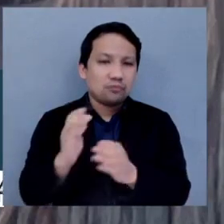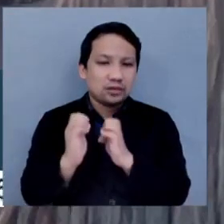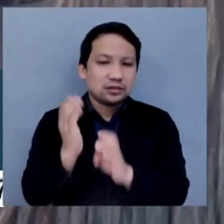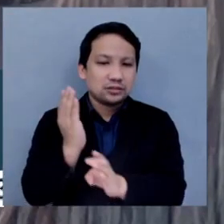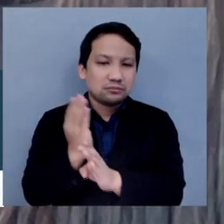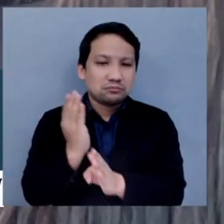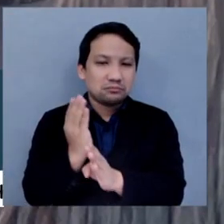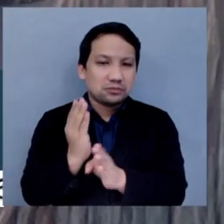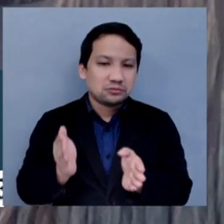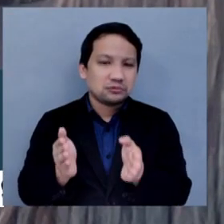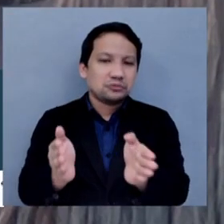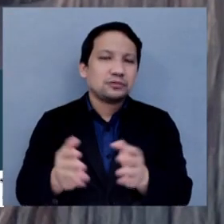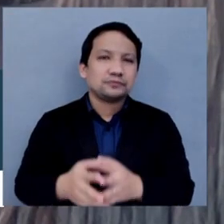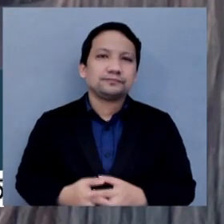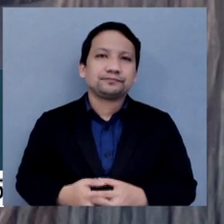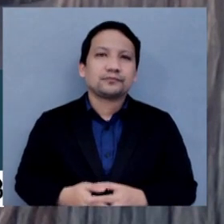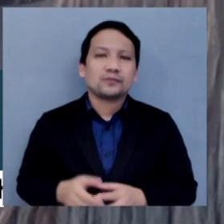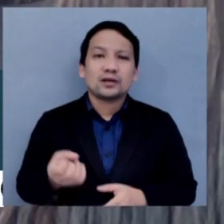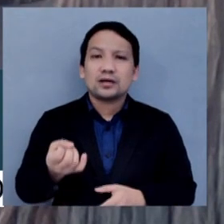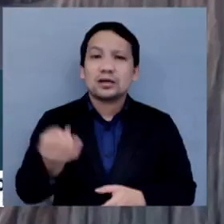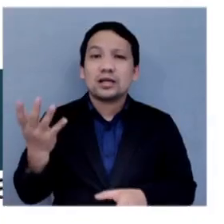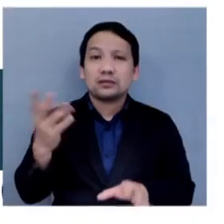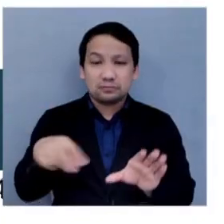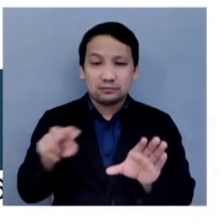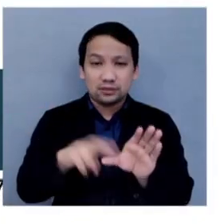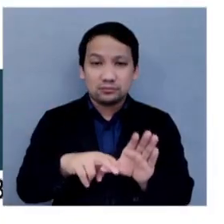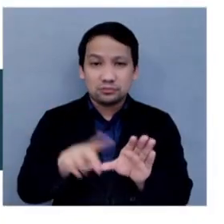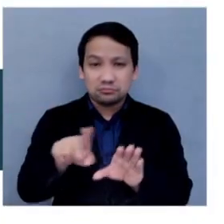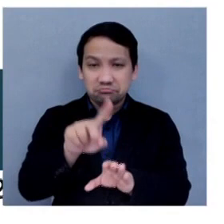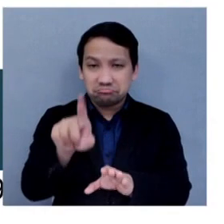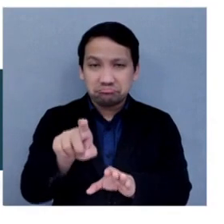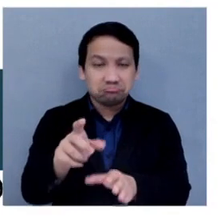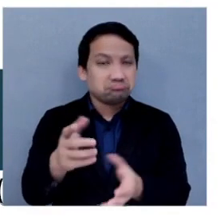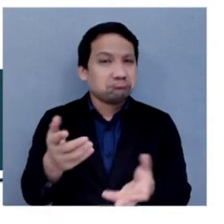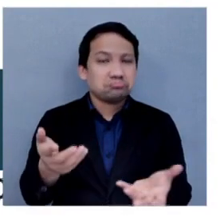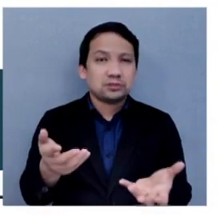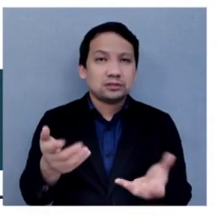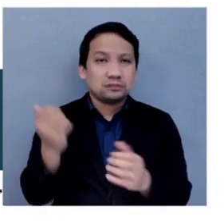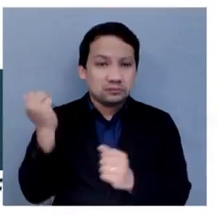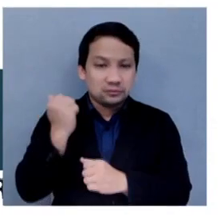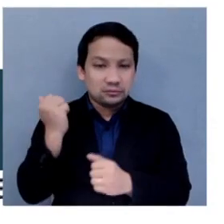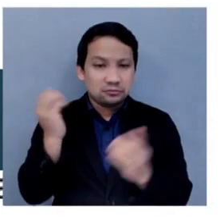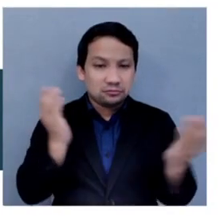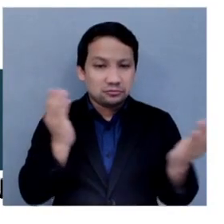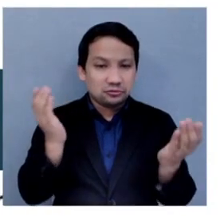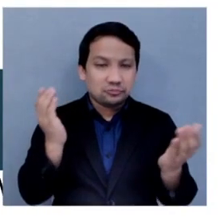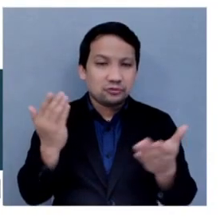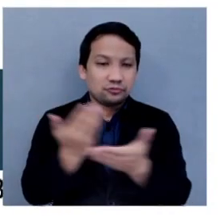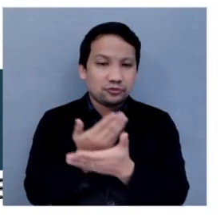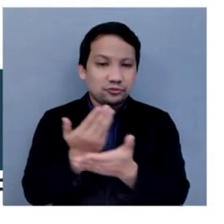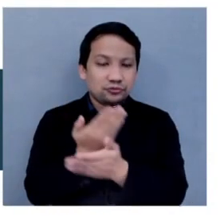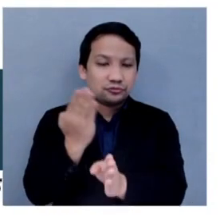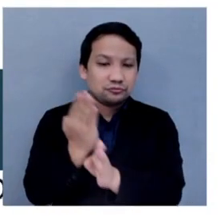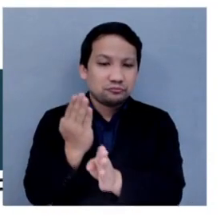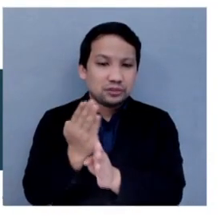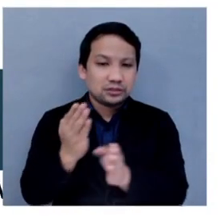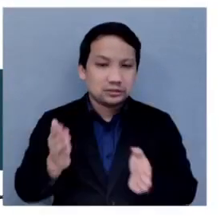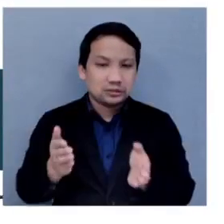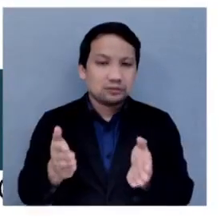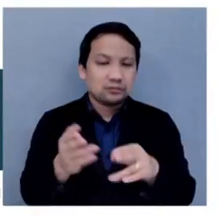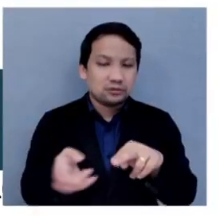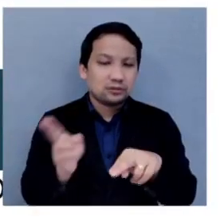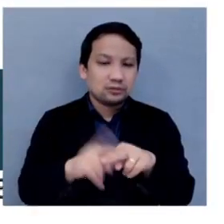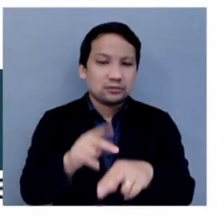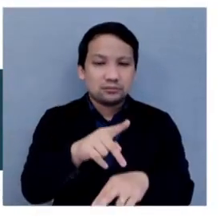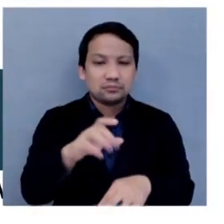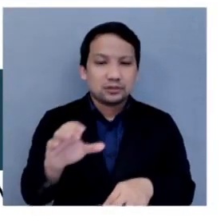carousel. And how many passengers are they going to hopefully service with this new bus stop that was added in